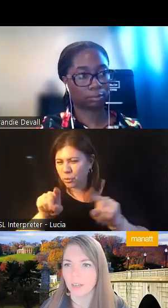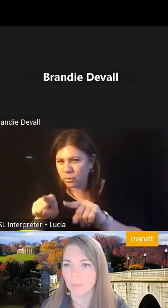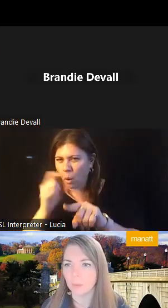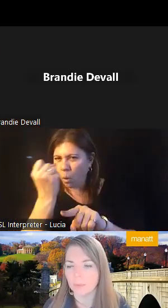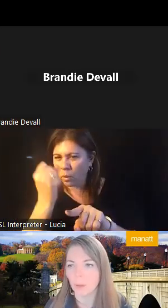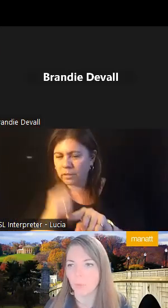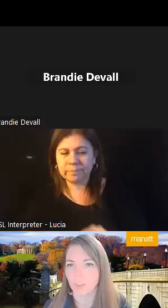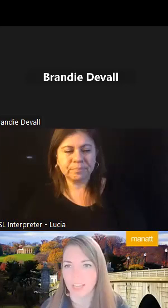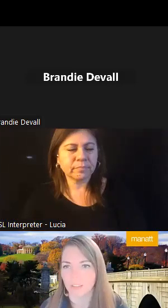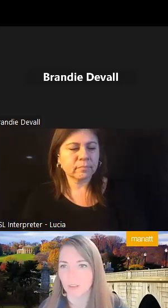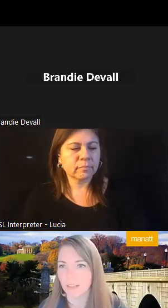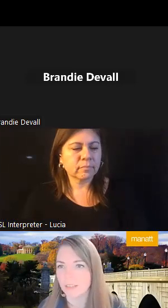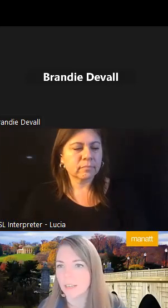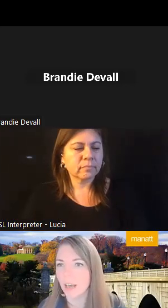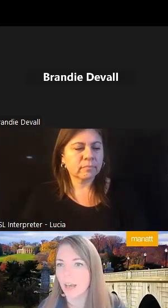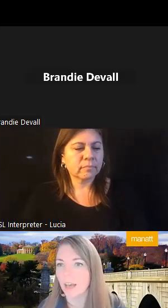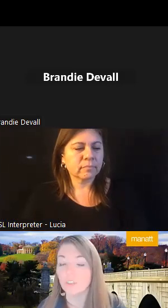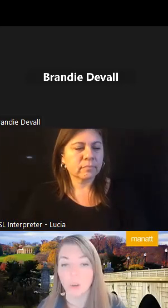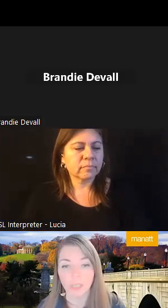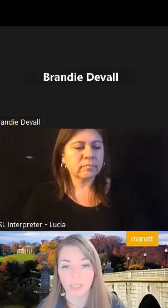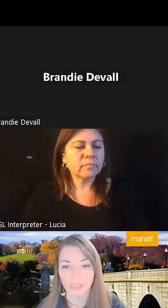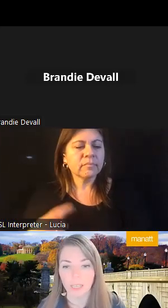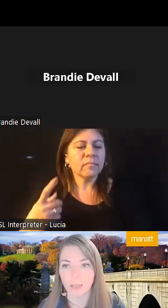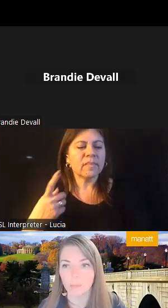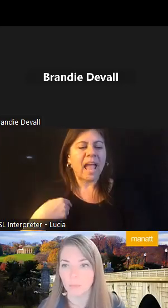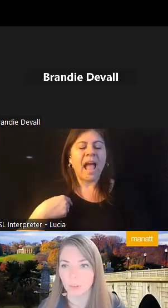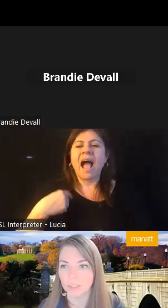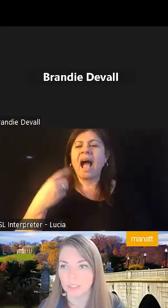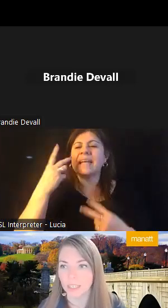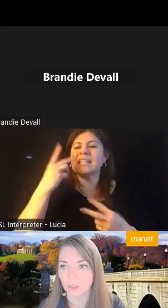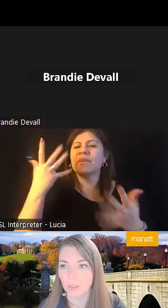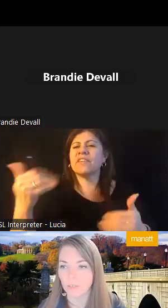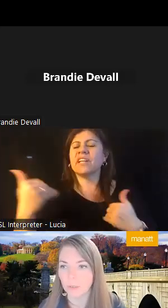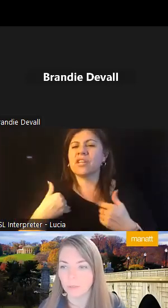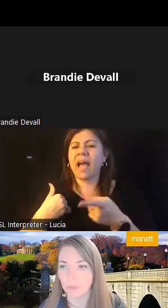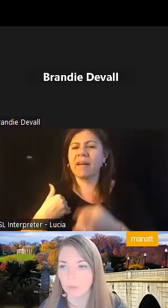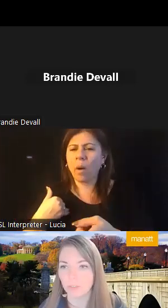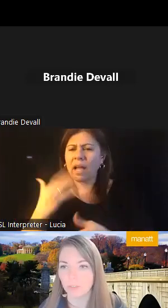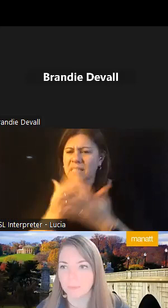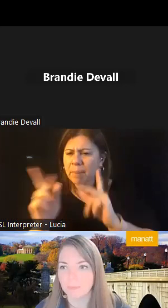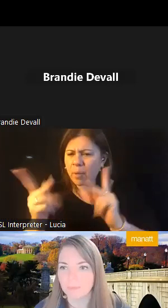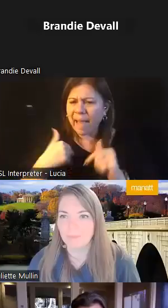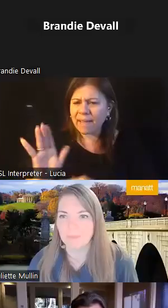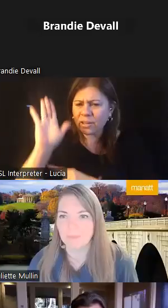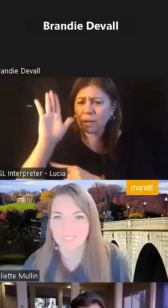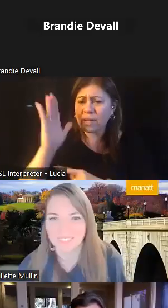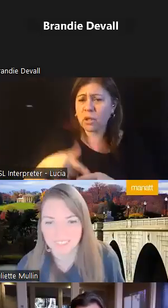I see we have a couple people with their hands raised. Tony, would you like to take yourself off mute and provide your